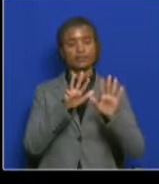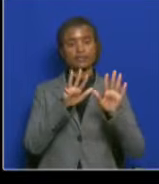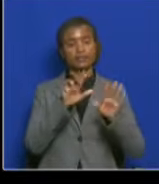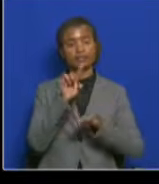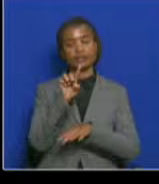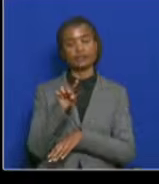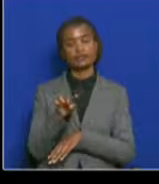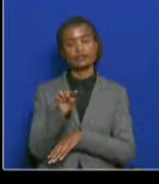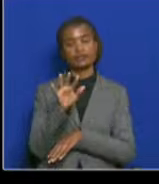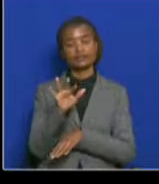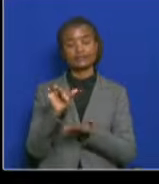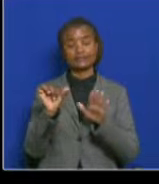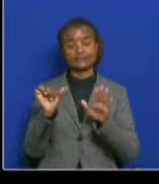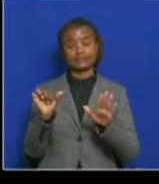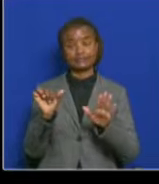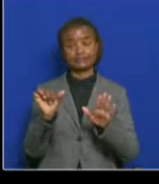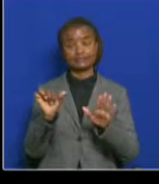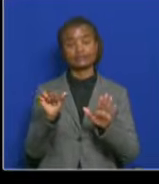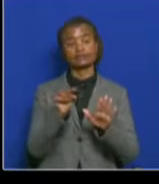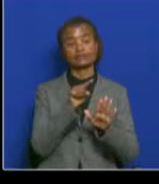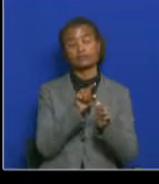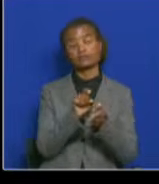sell some masks, please.